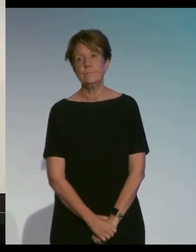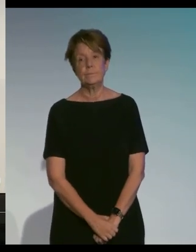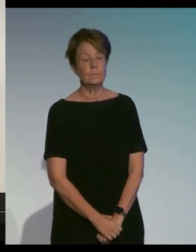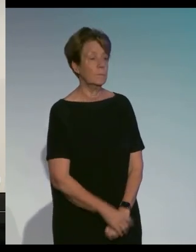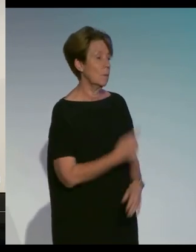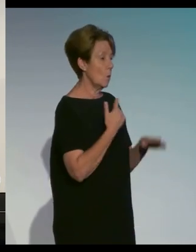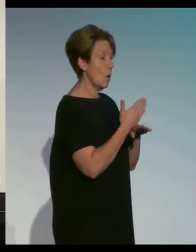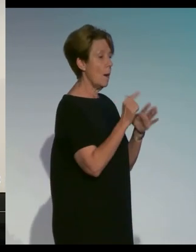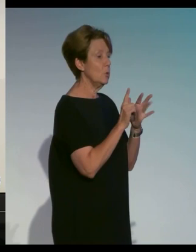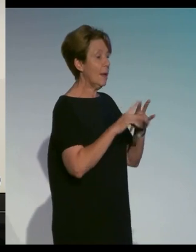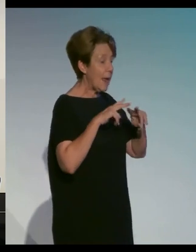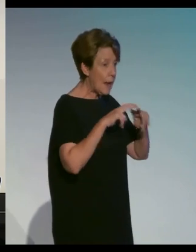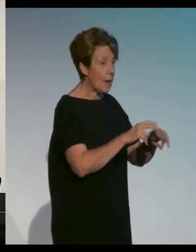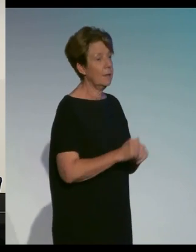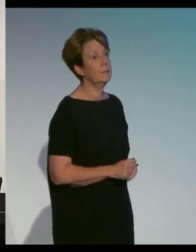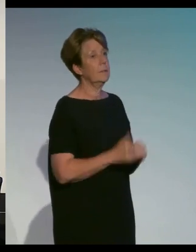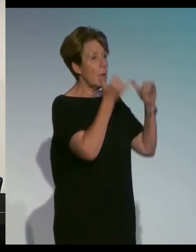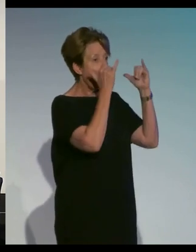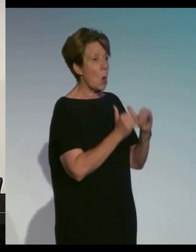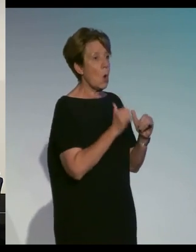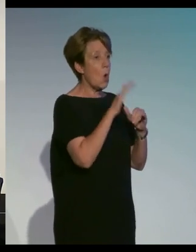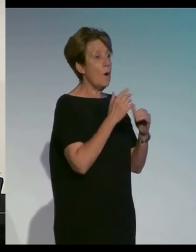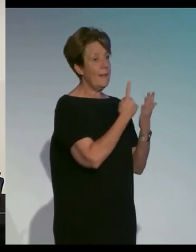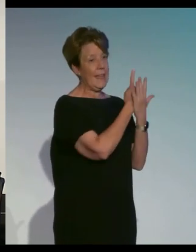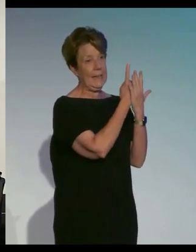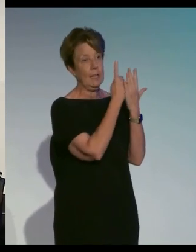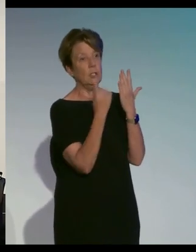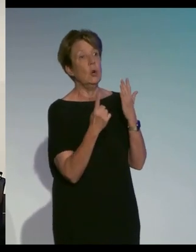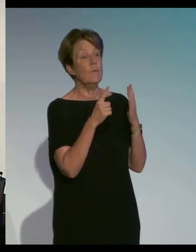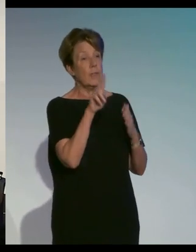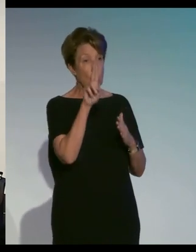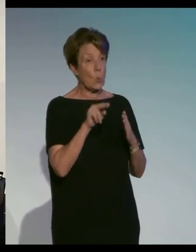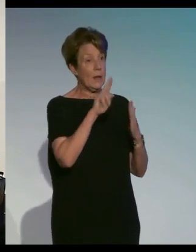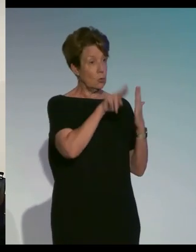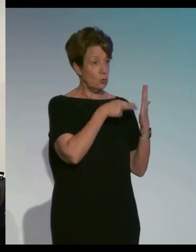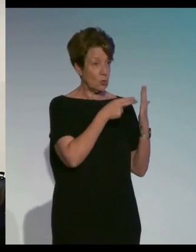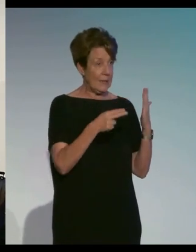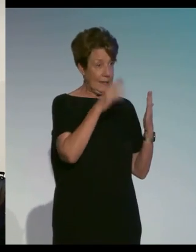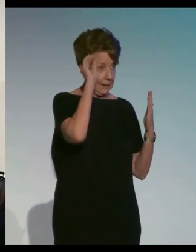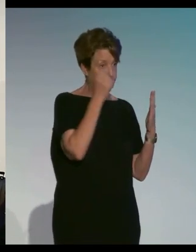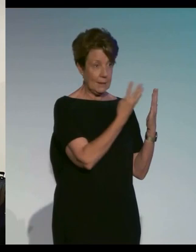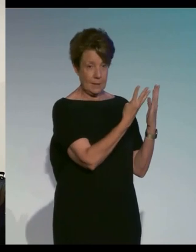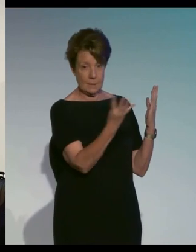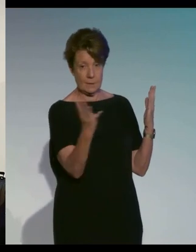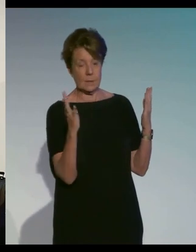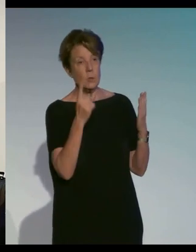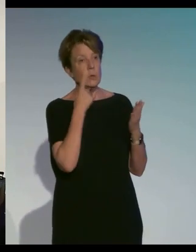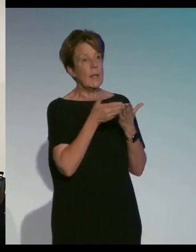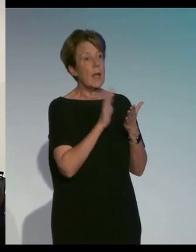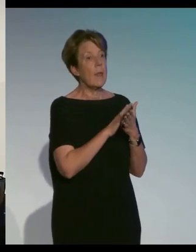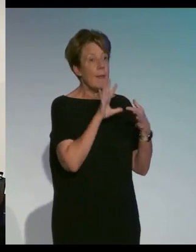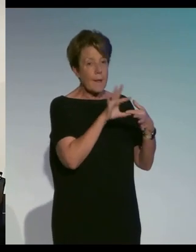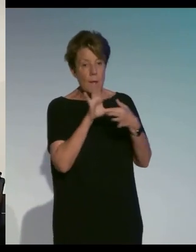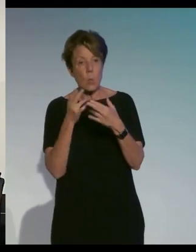that I'm doing is analysing the jurisprudence of each of the UN treaty committees to see to what extent they're engaging